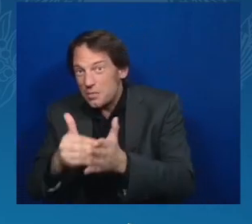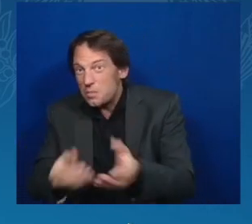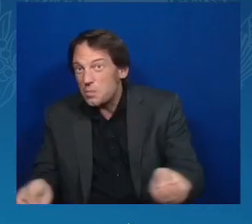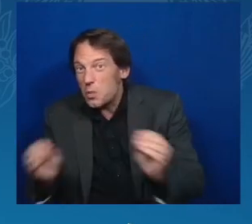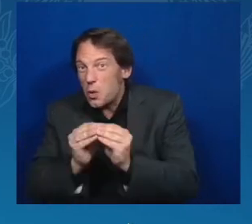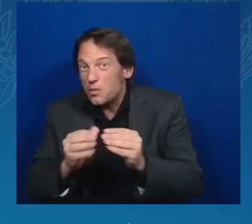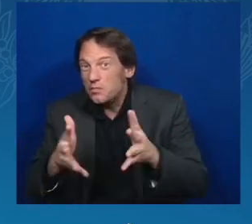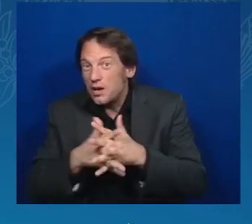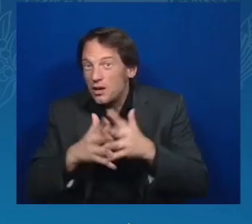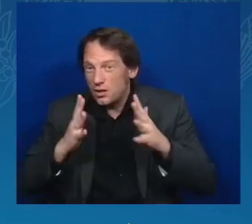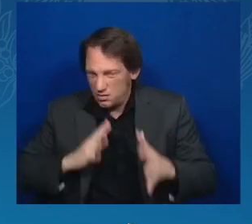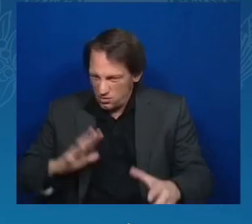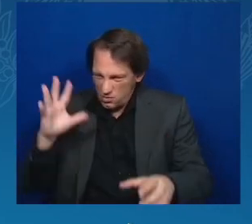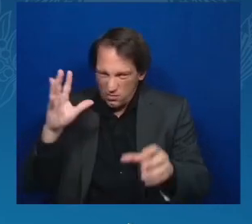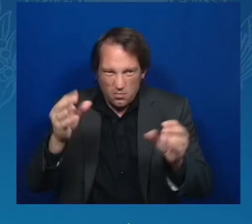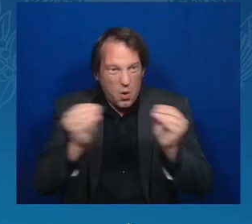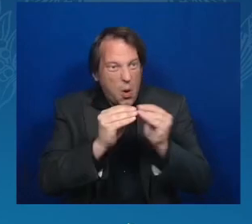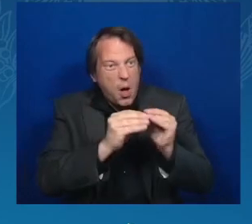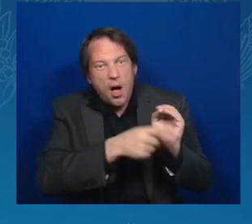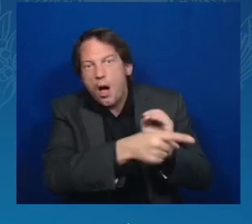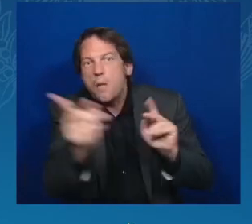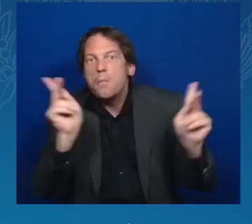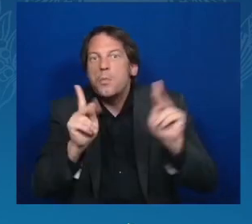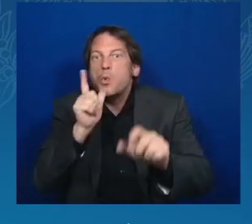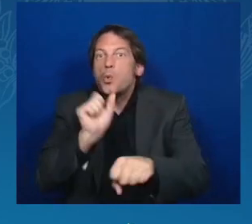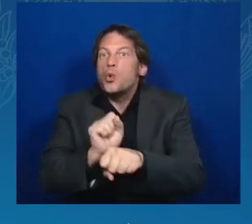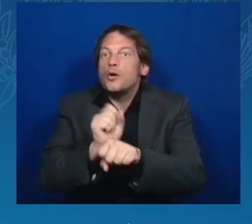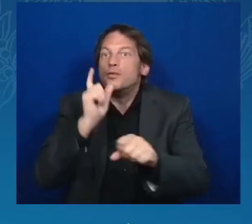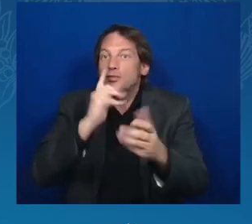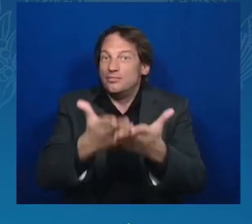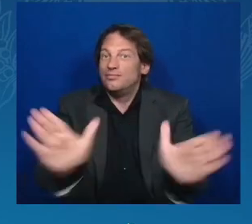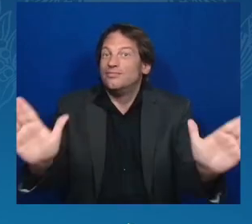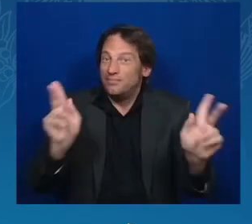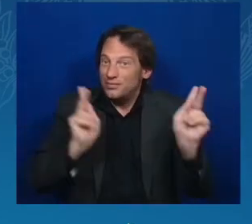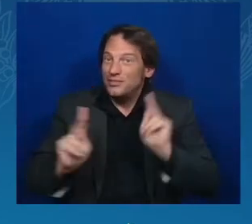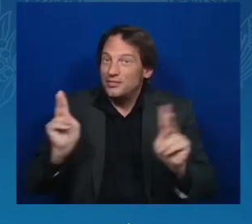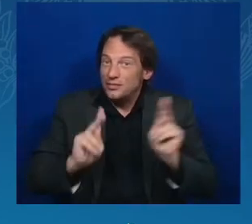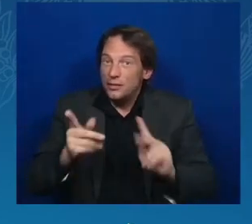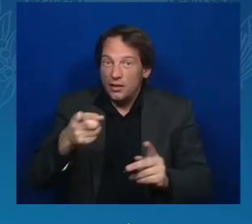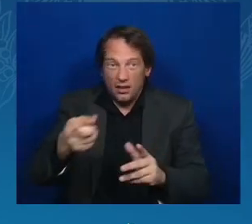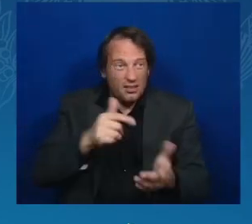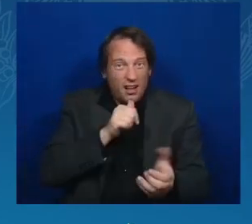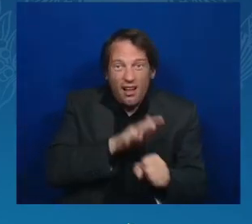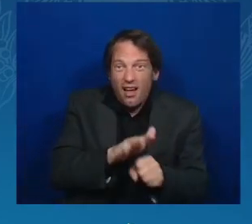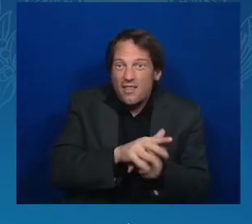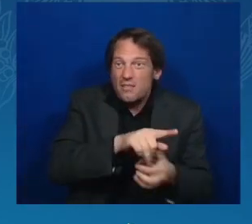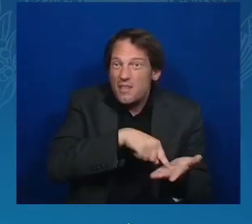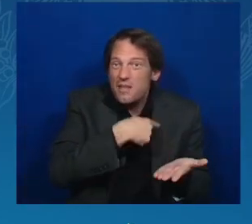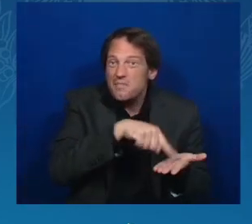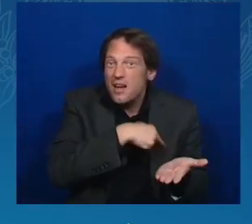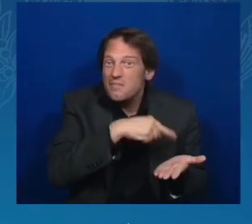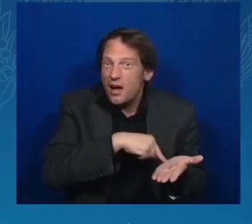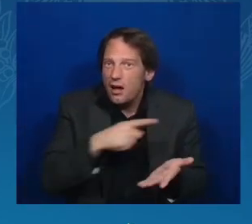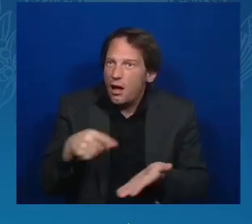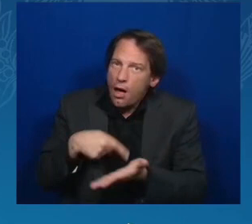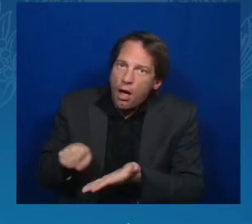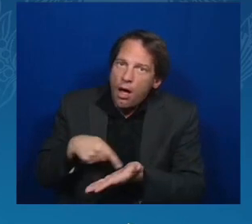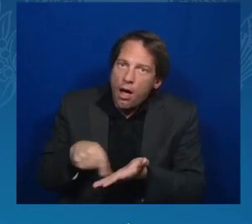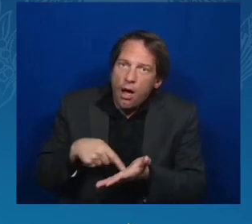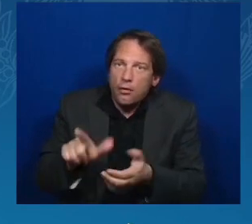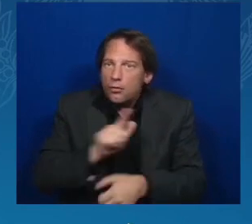25 or more years, your loans will be completely forgiven, regardless of your income and even if you did not